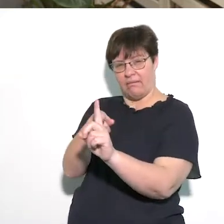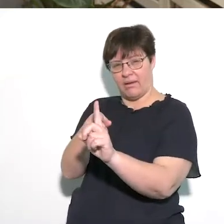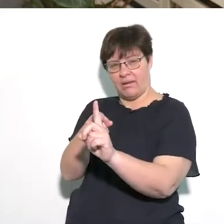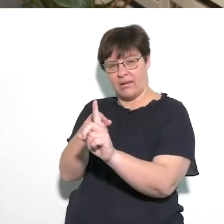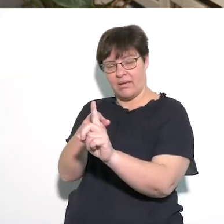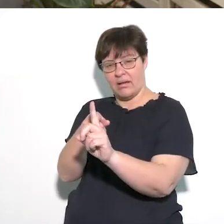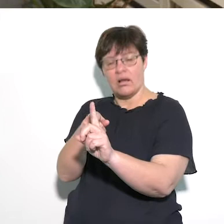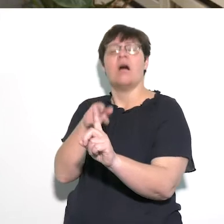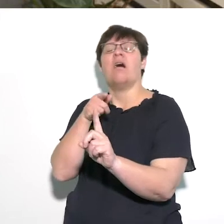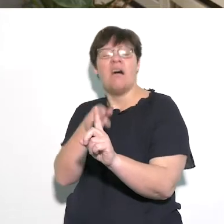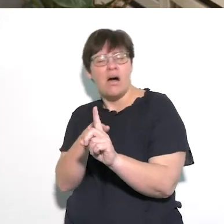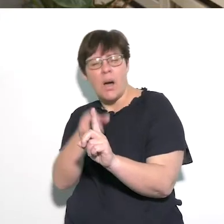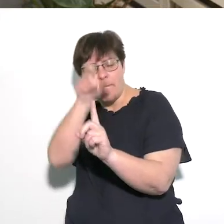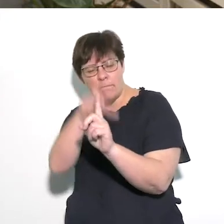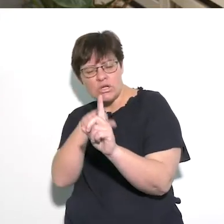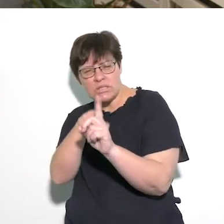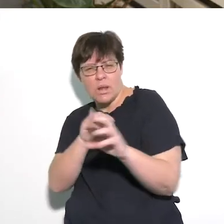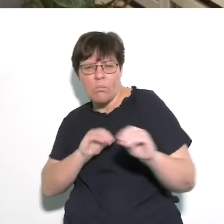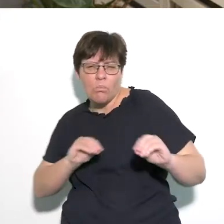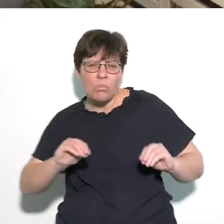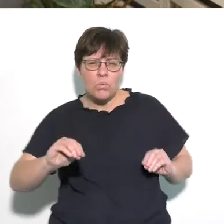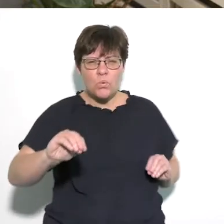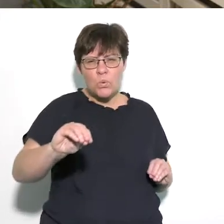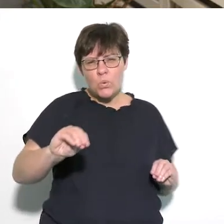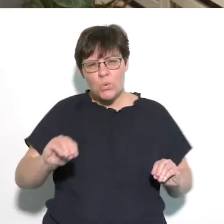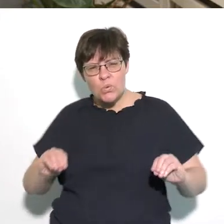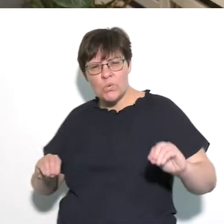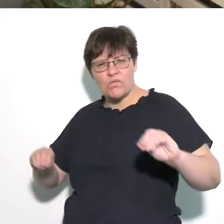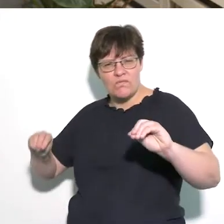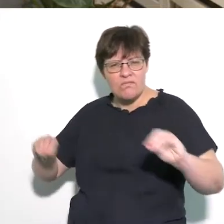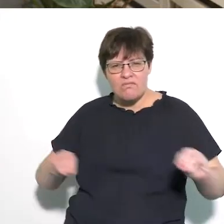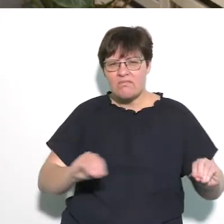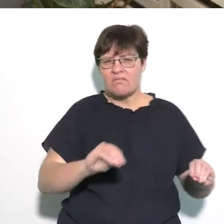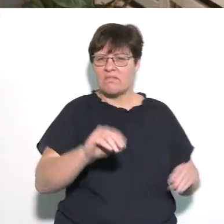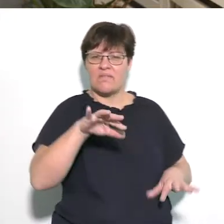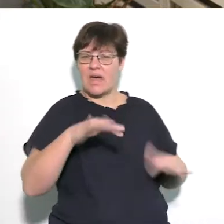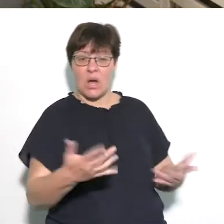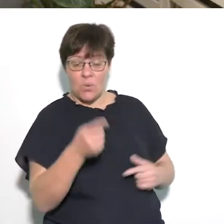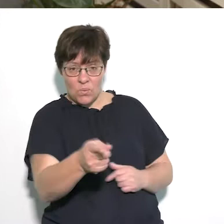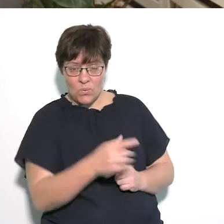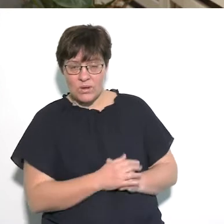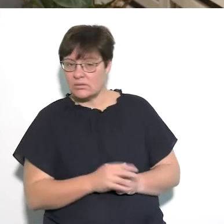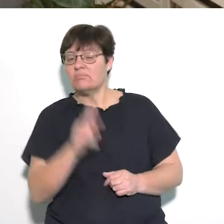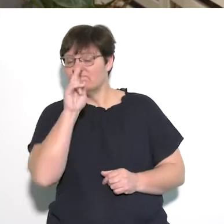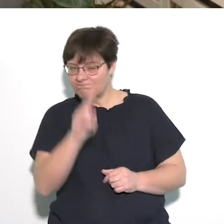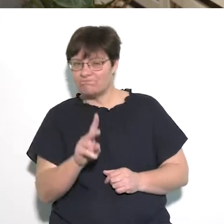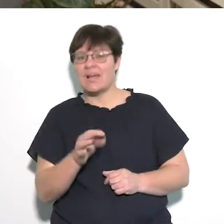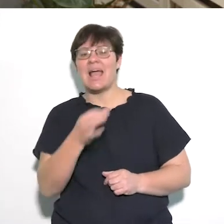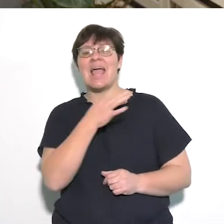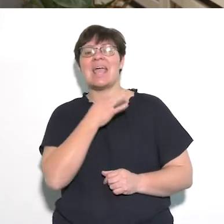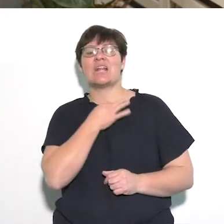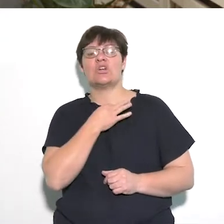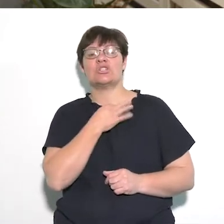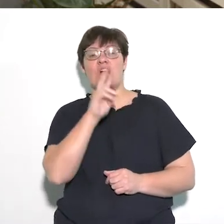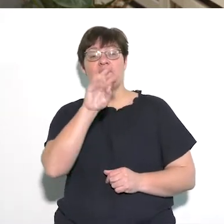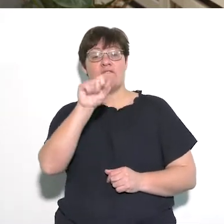and looking at how a person moves. And this is a great way to introduce the English